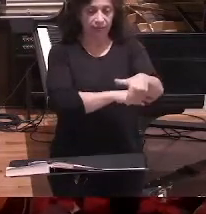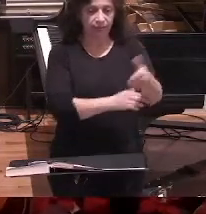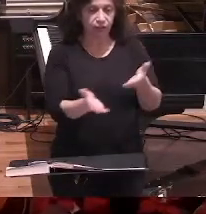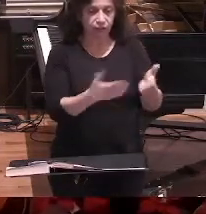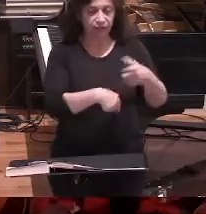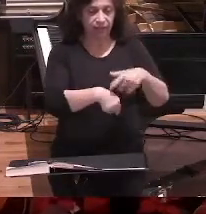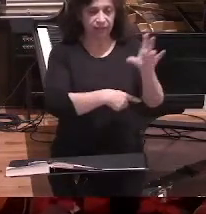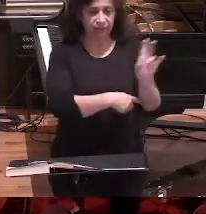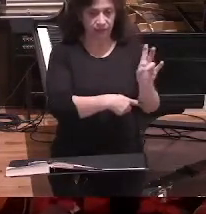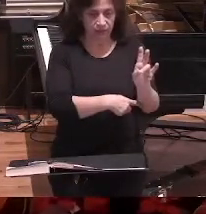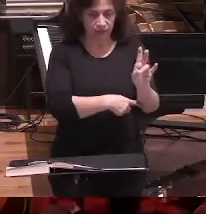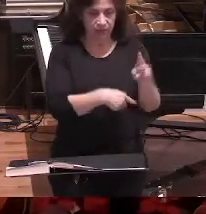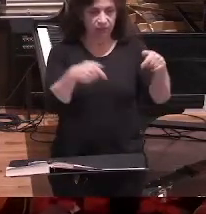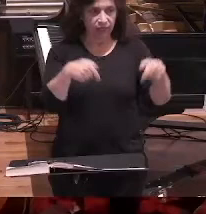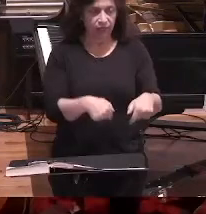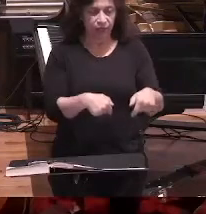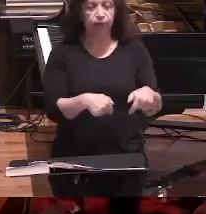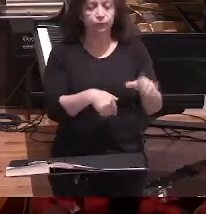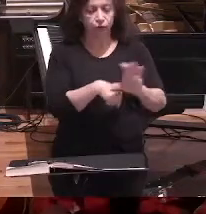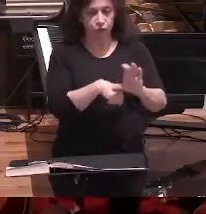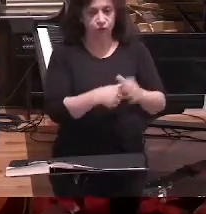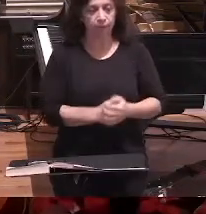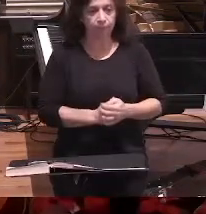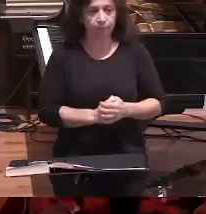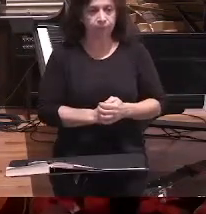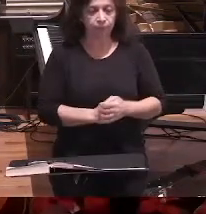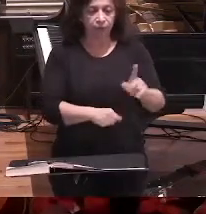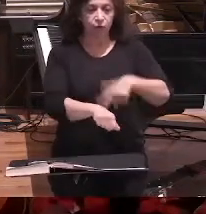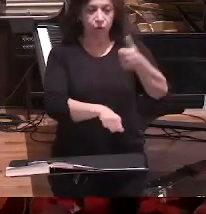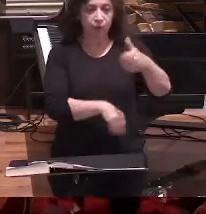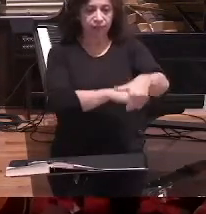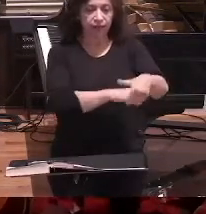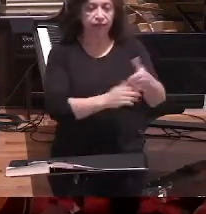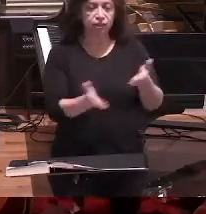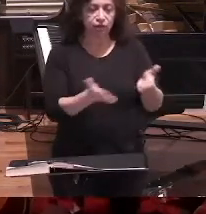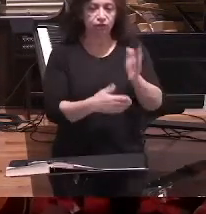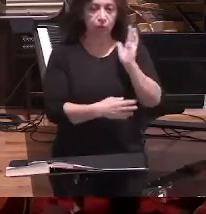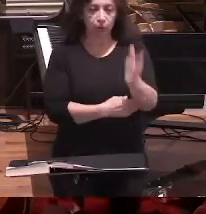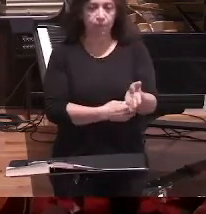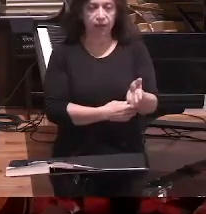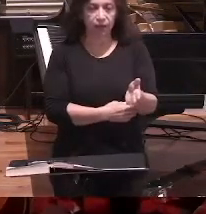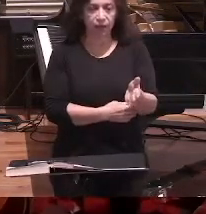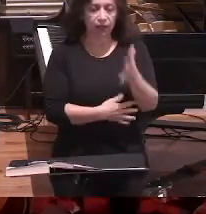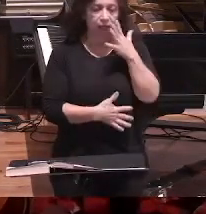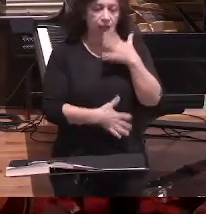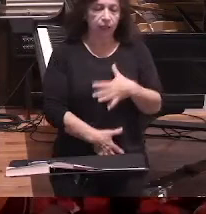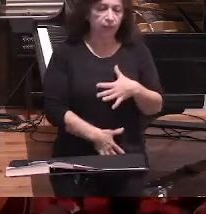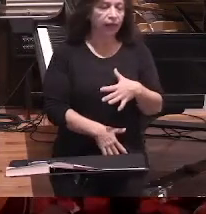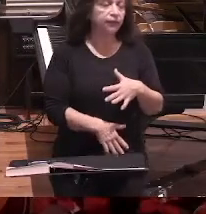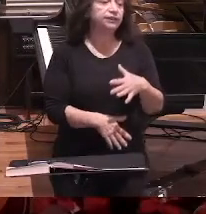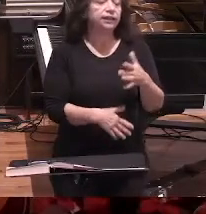at 7 p.m. here in our sanctuary. The longest night service will be one of lament and